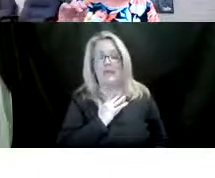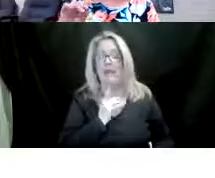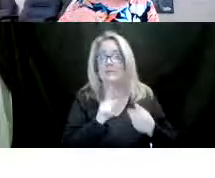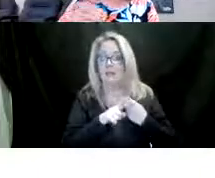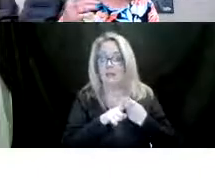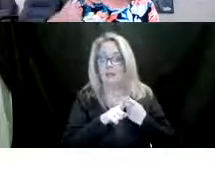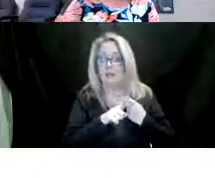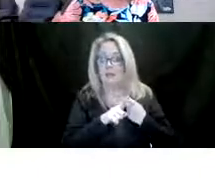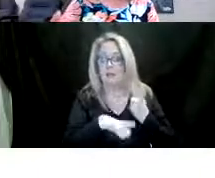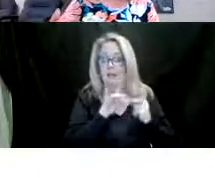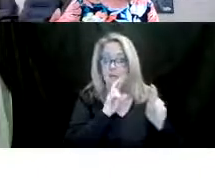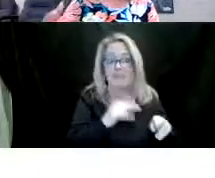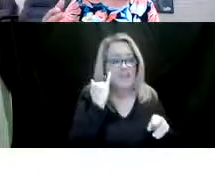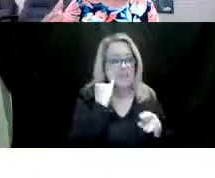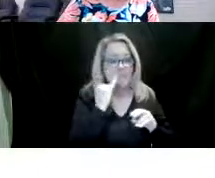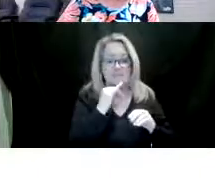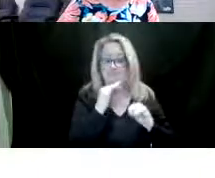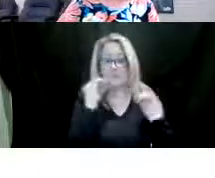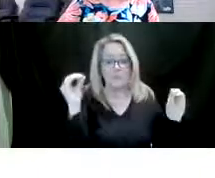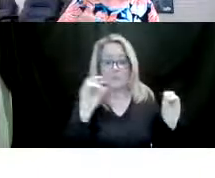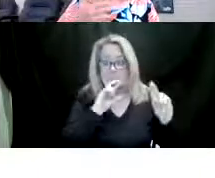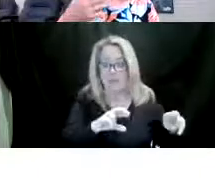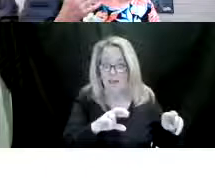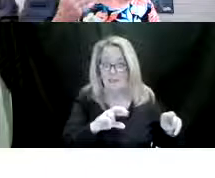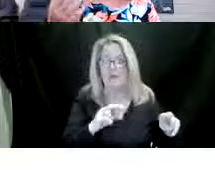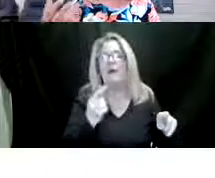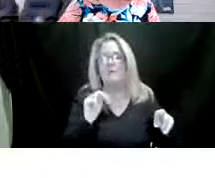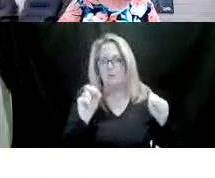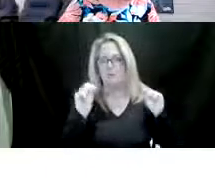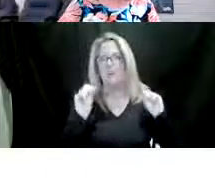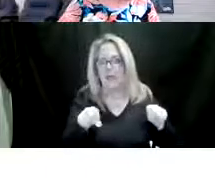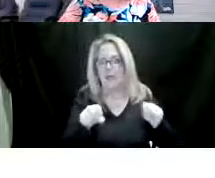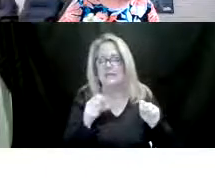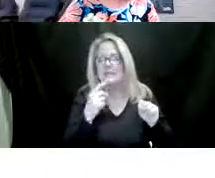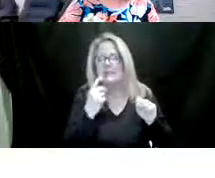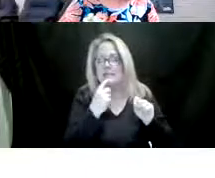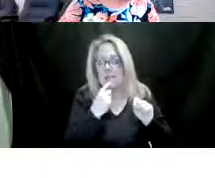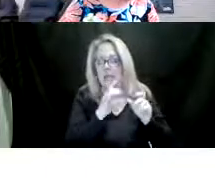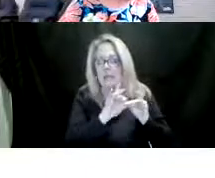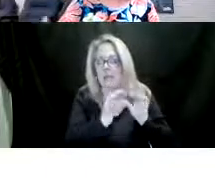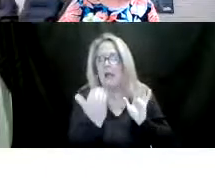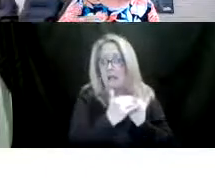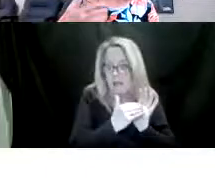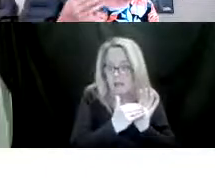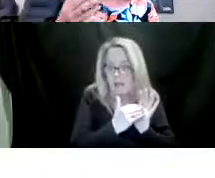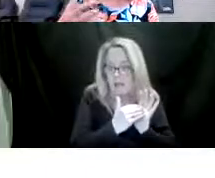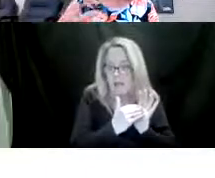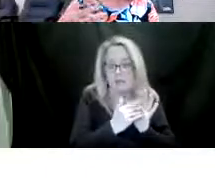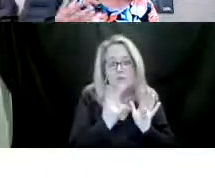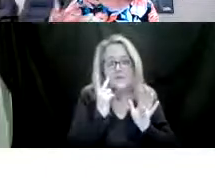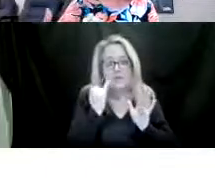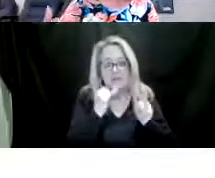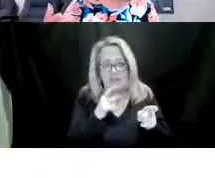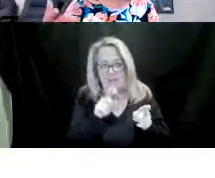response. If we do not get a response, then we certainly can quietly repeat that after a period of time to see if a child